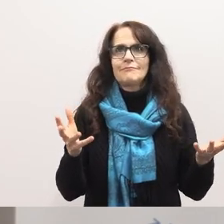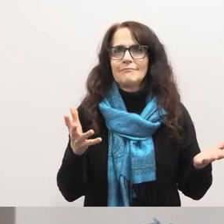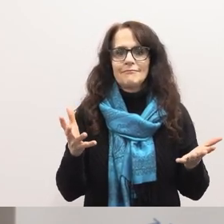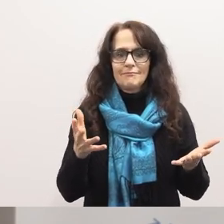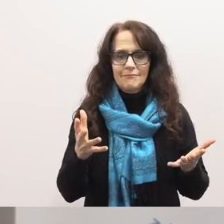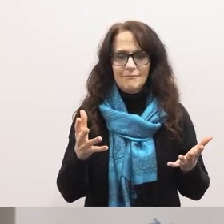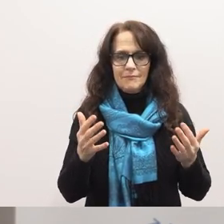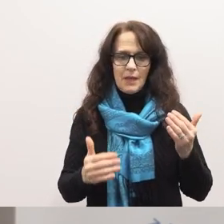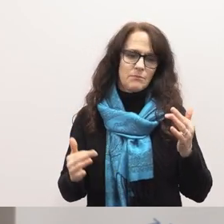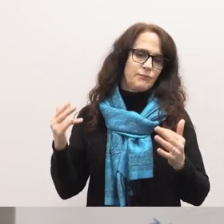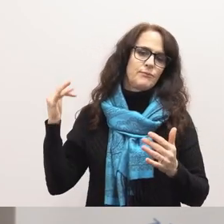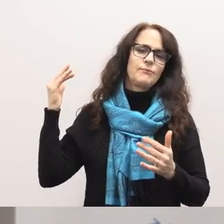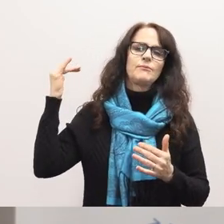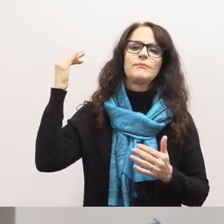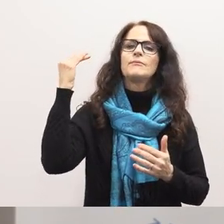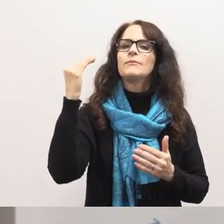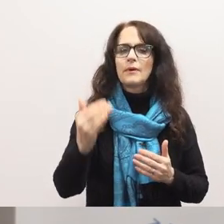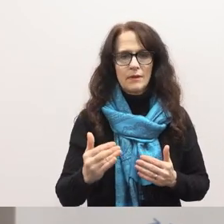beyond